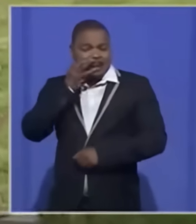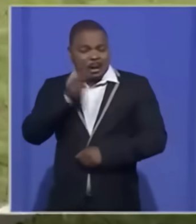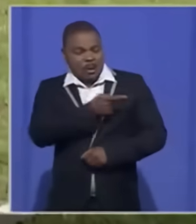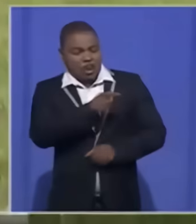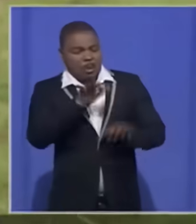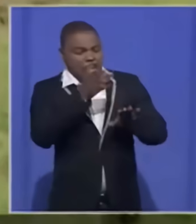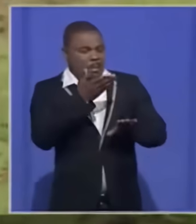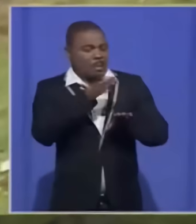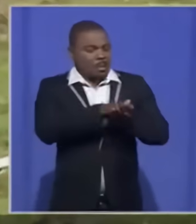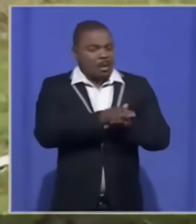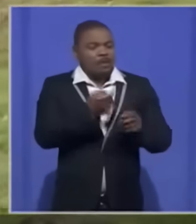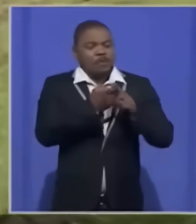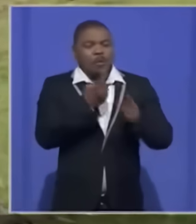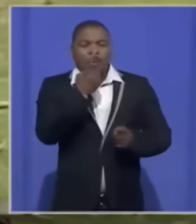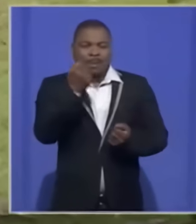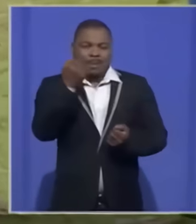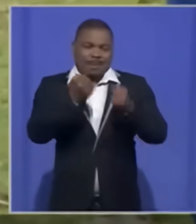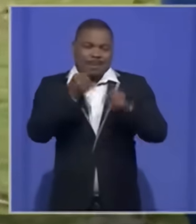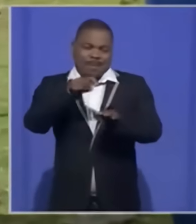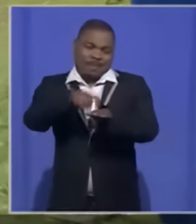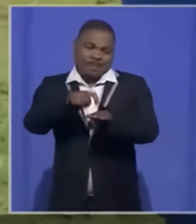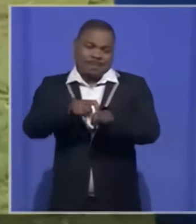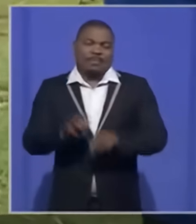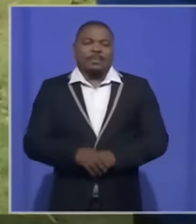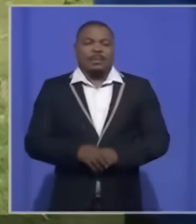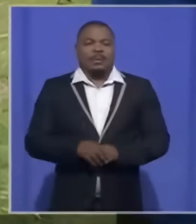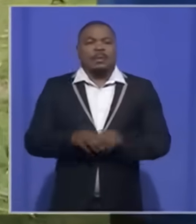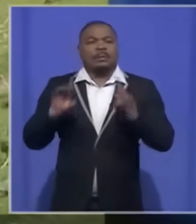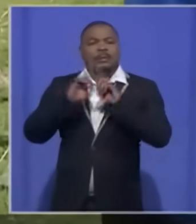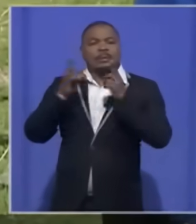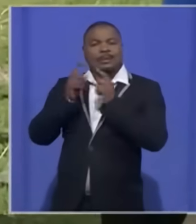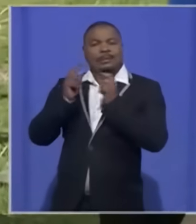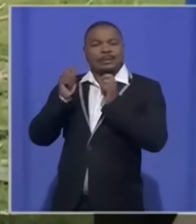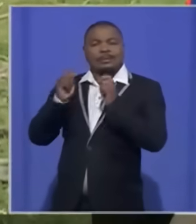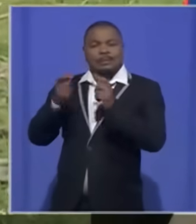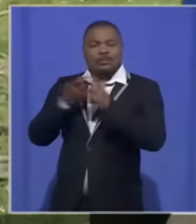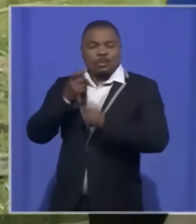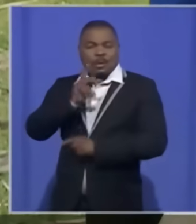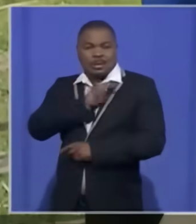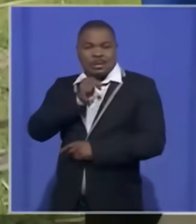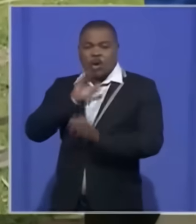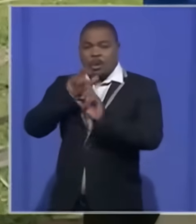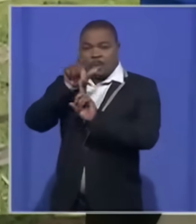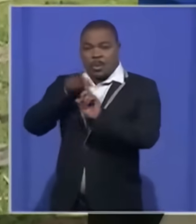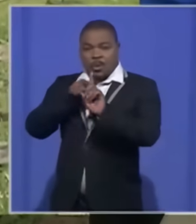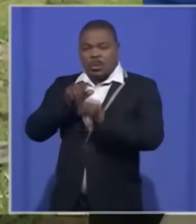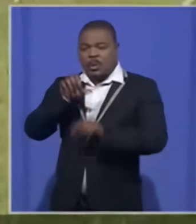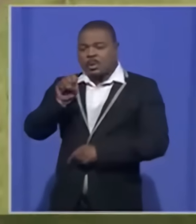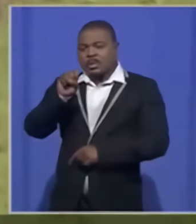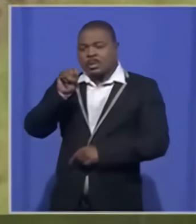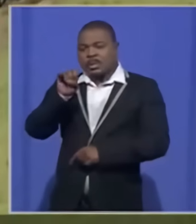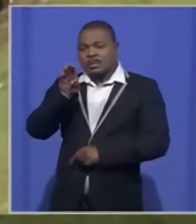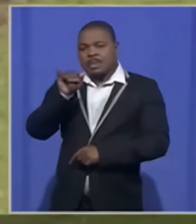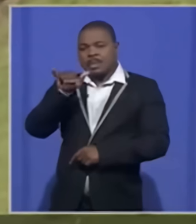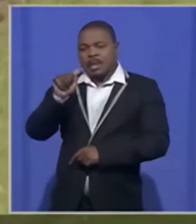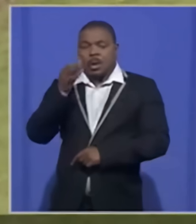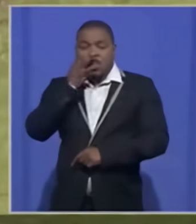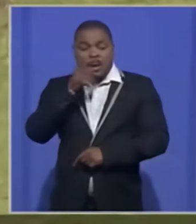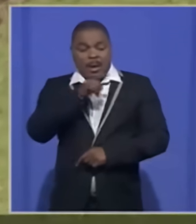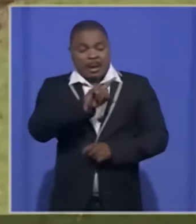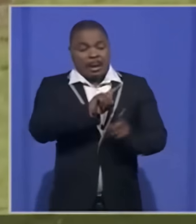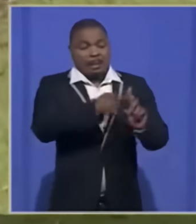ba ne ba le koloing e le nngwe kaofela. Moedi wa lefapha la tsa dipalangwang profenseng ya KwaZulu-Natal Ndabezinhle Sibiya o re kotsi ena e